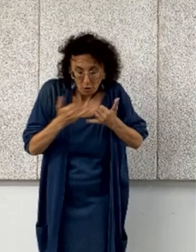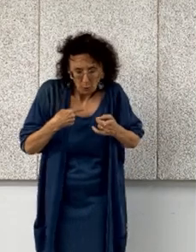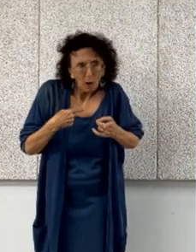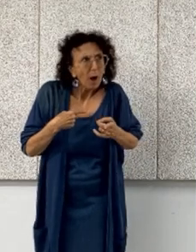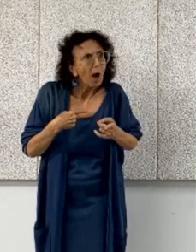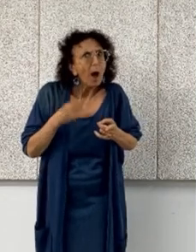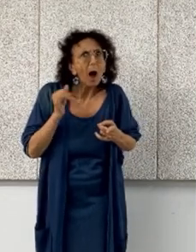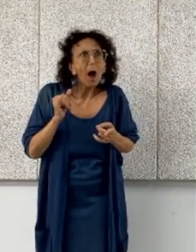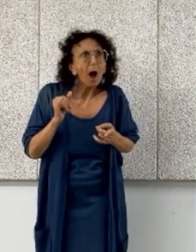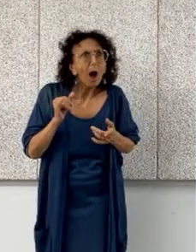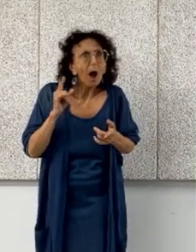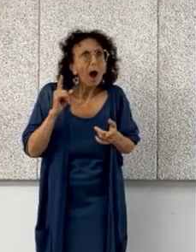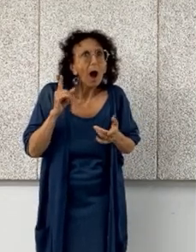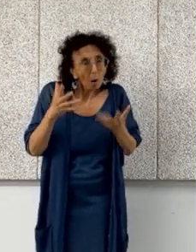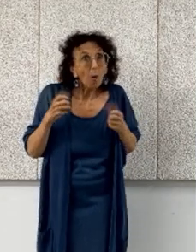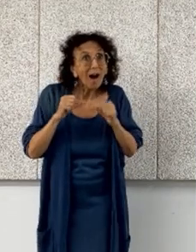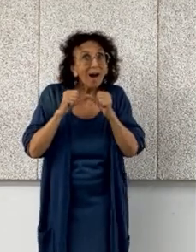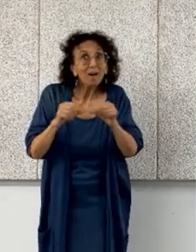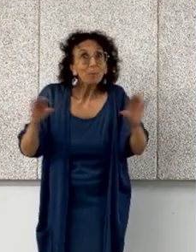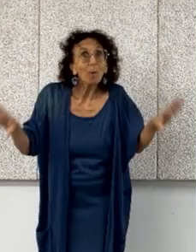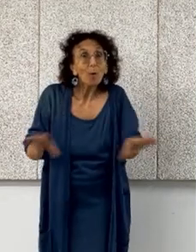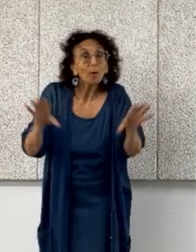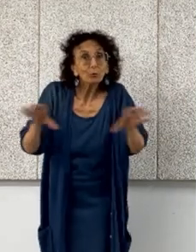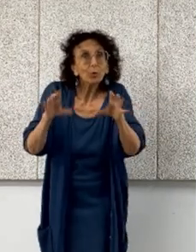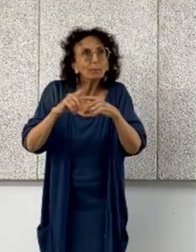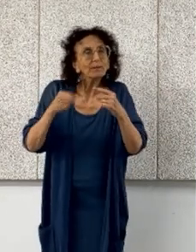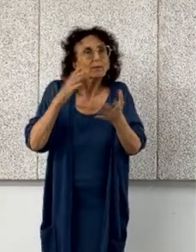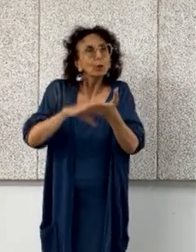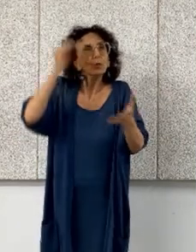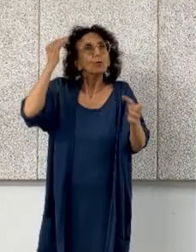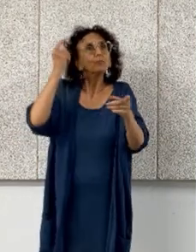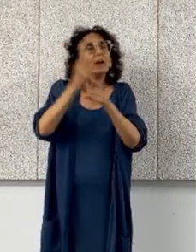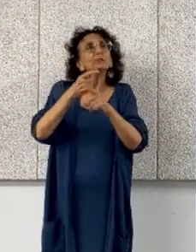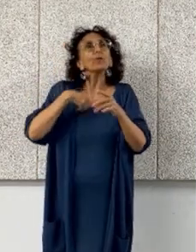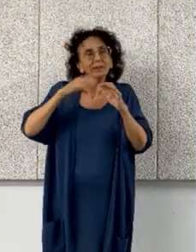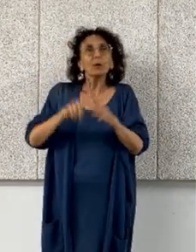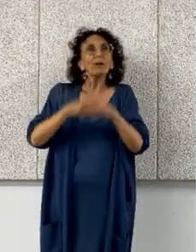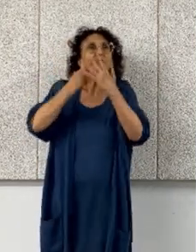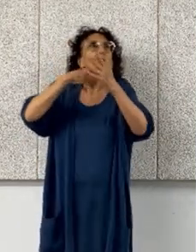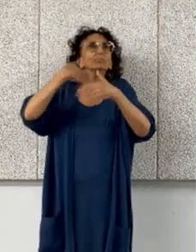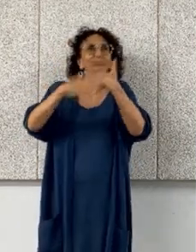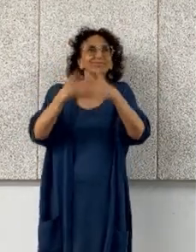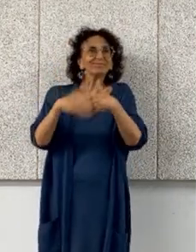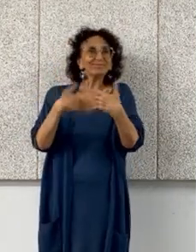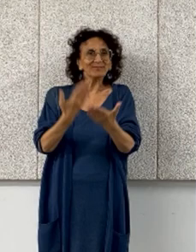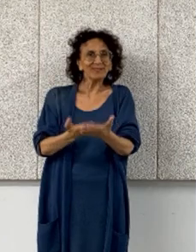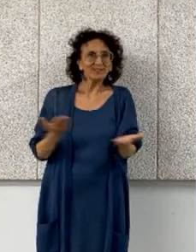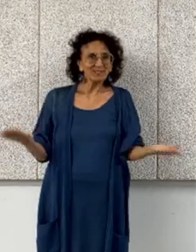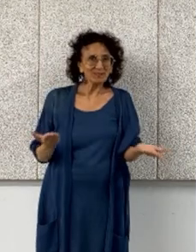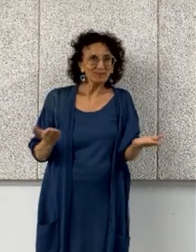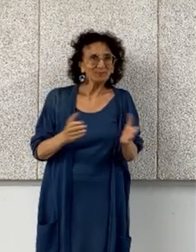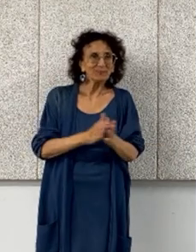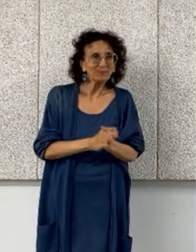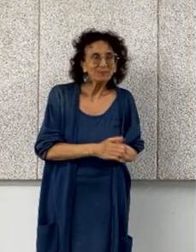doing this, I need to learn how to do it right, and that sort of embarked me on this journey, and lands me here today.